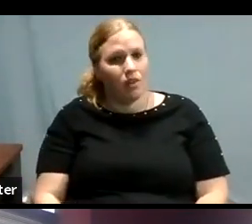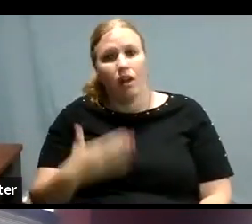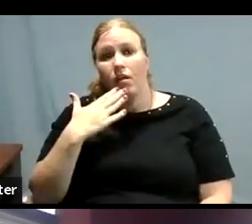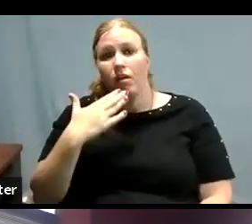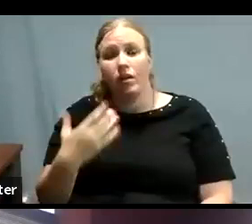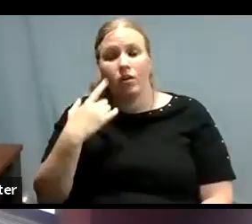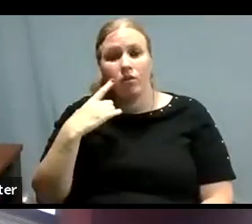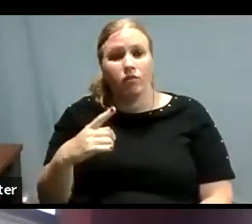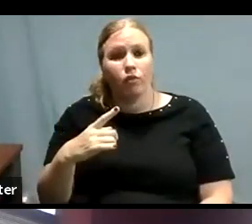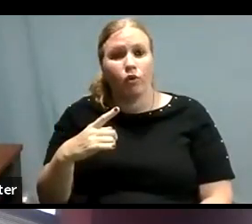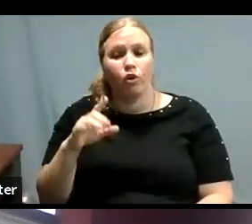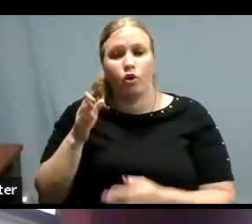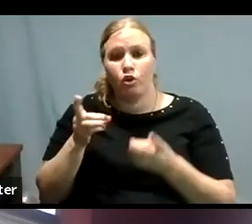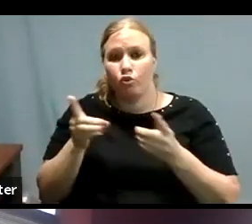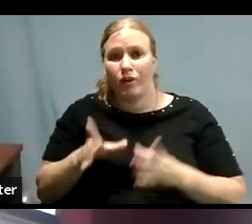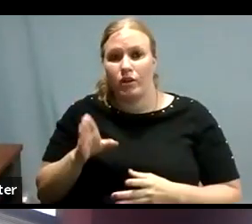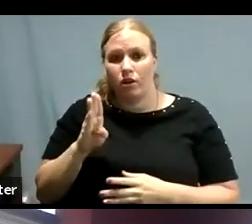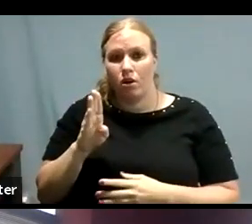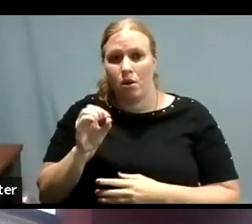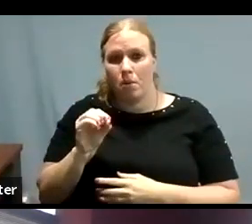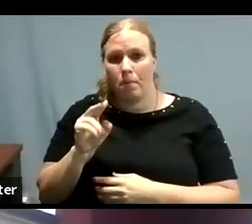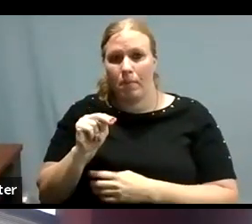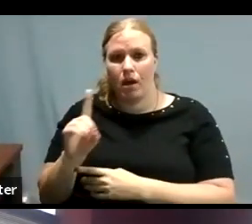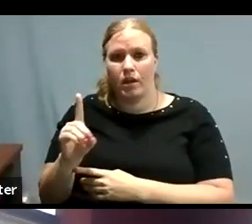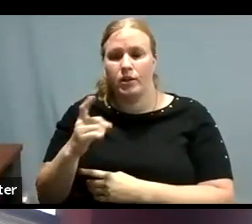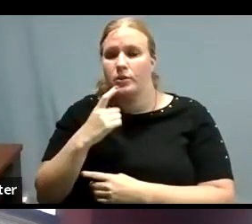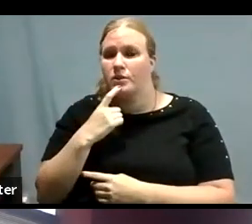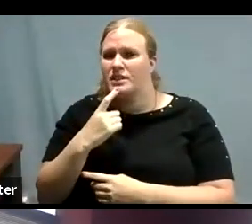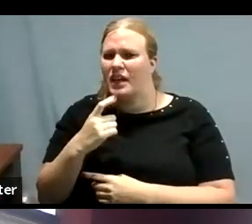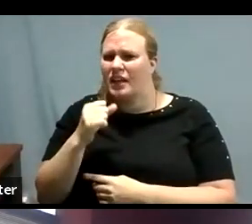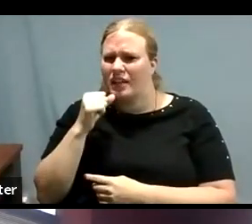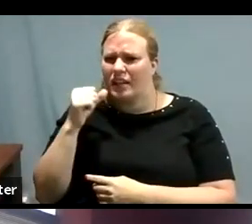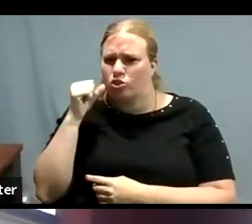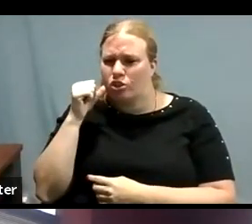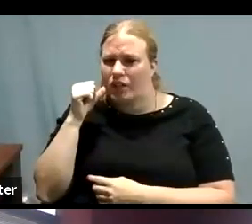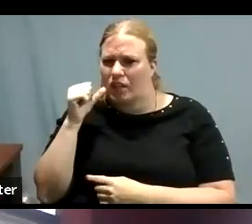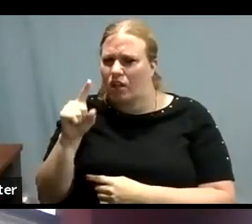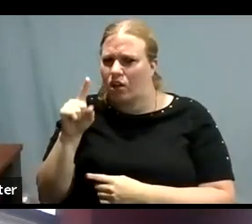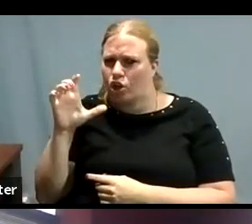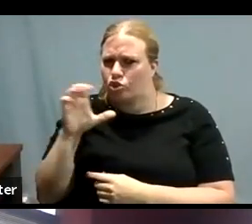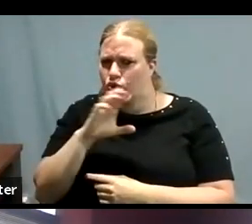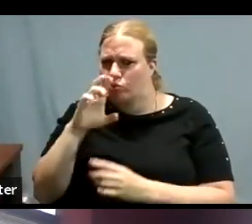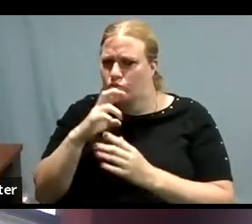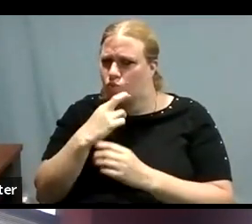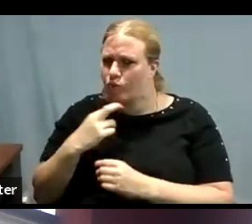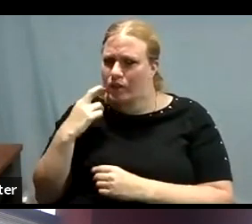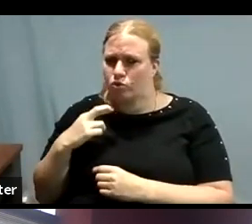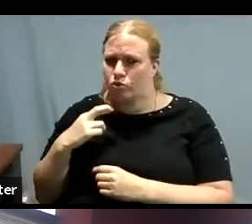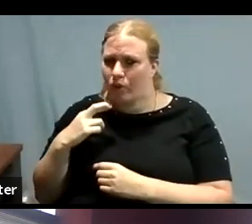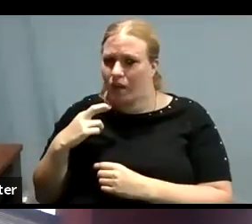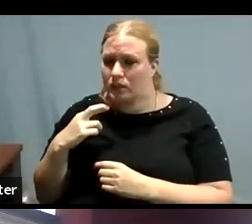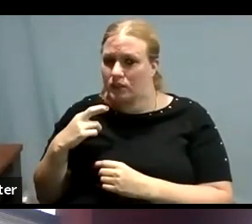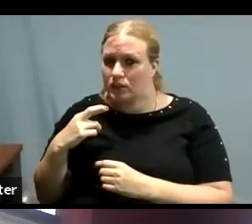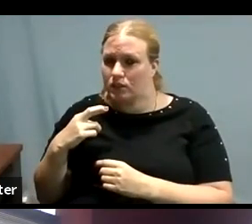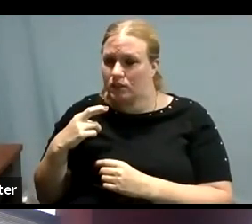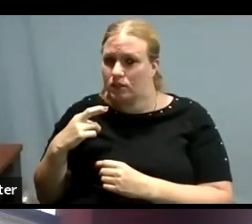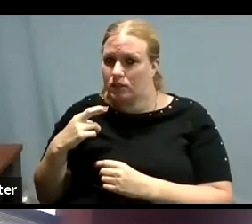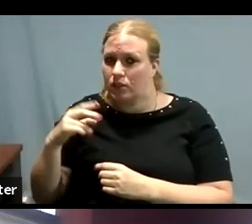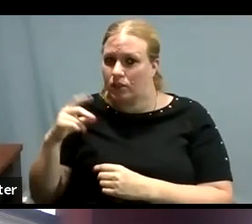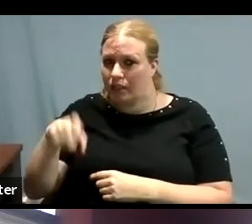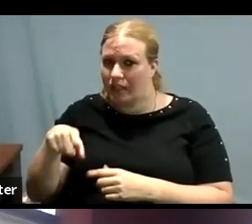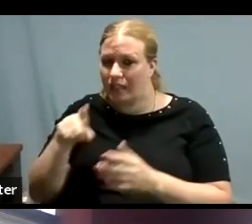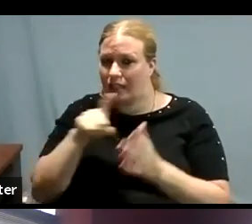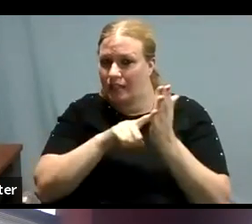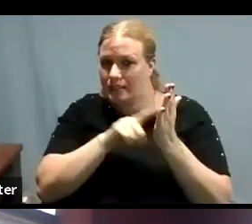For Director Bond, yesterday you had said you had about 100 restaurants in the queue that would need